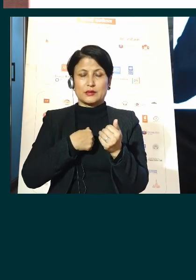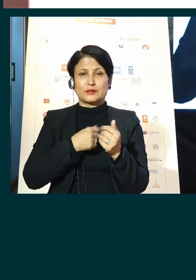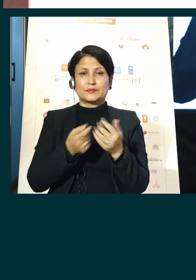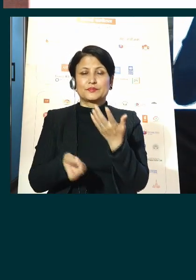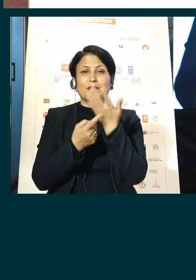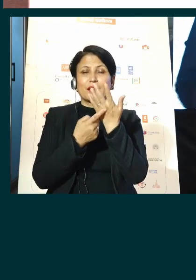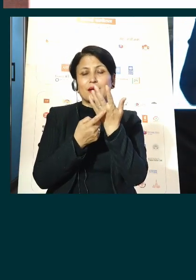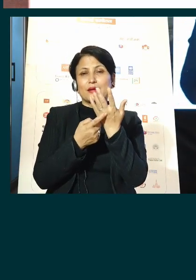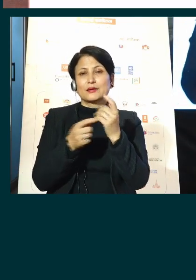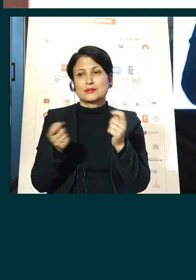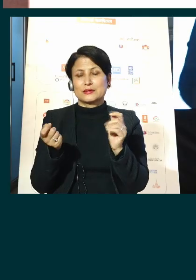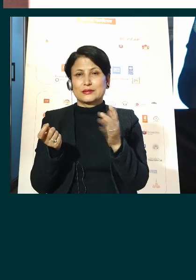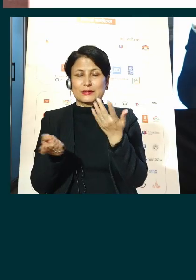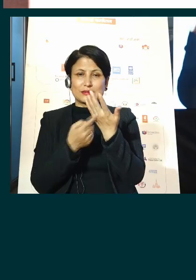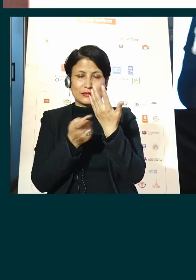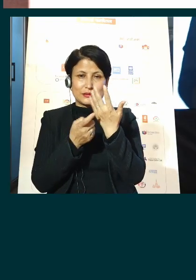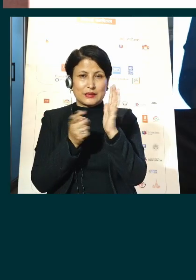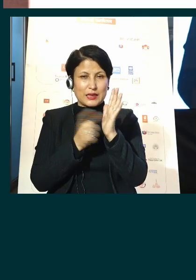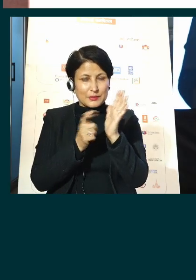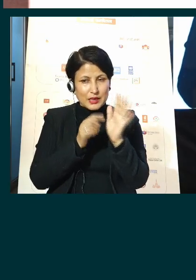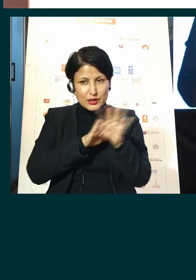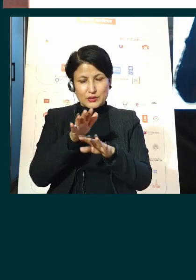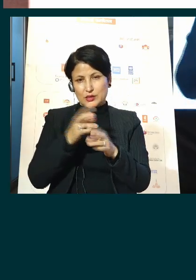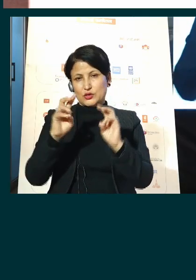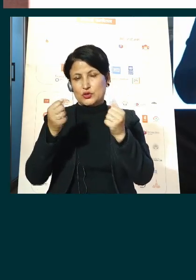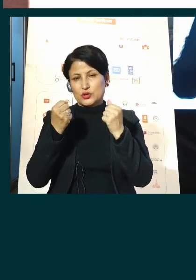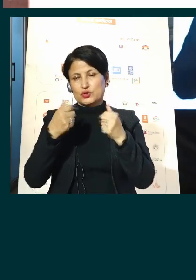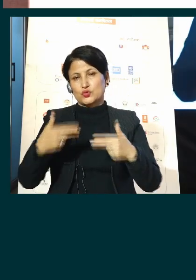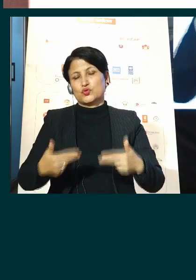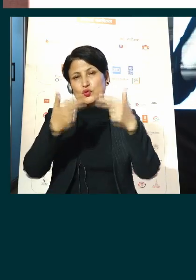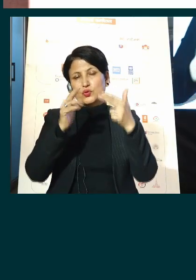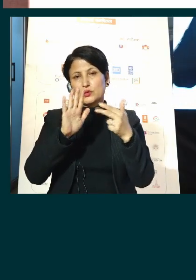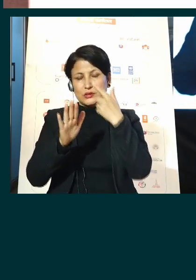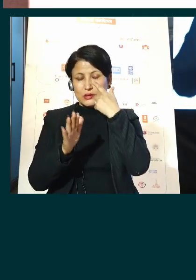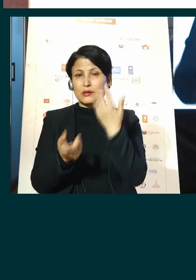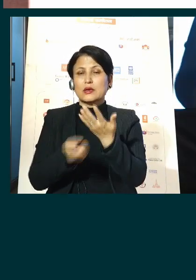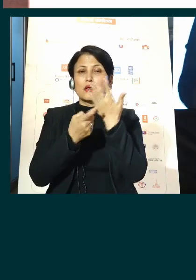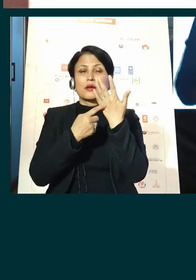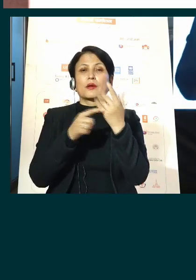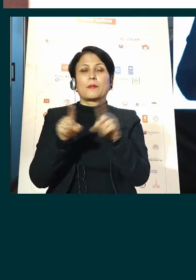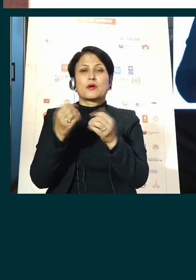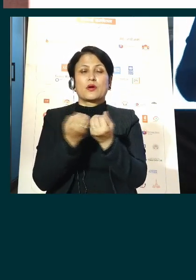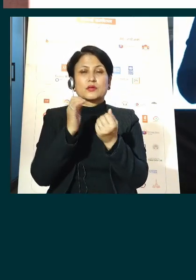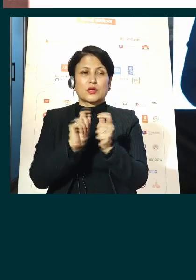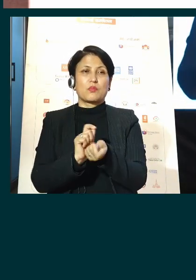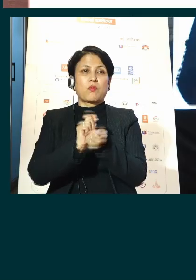have had big challenges. And so we need to unpack that further, but there is an opportunity